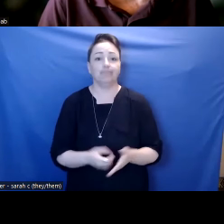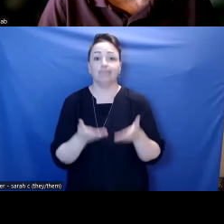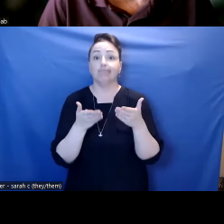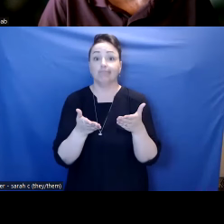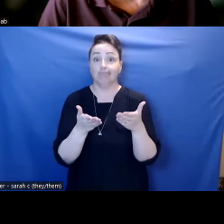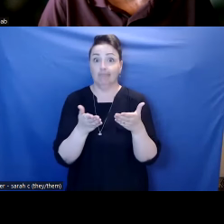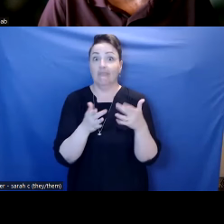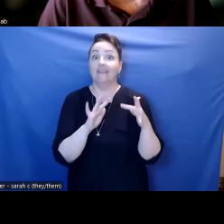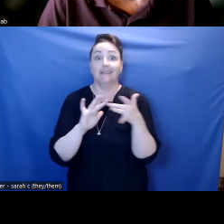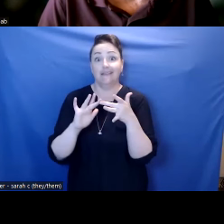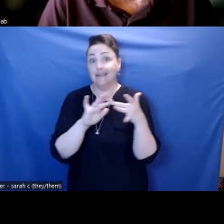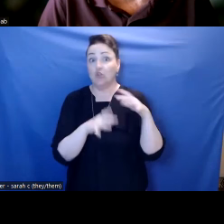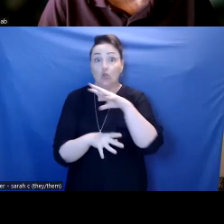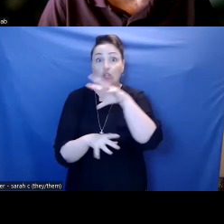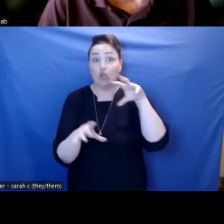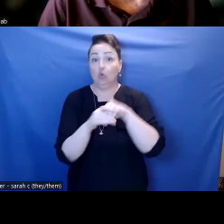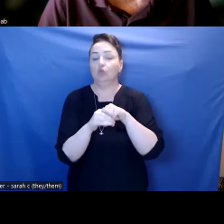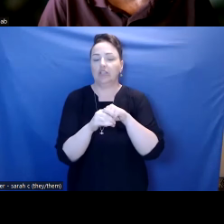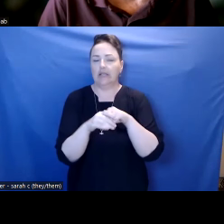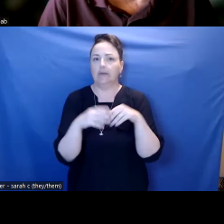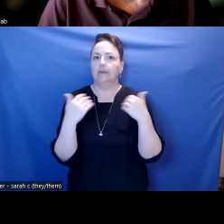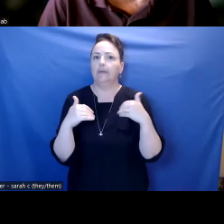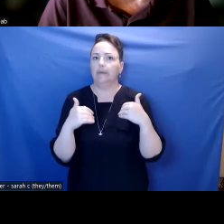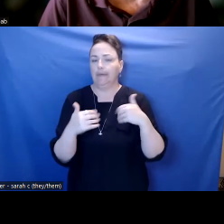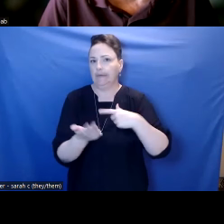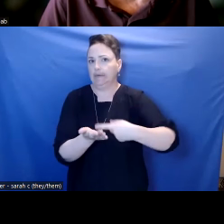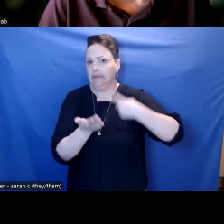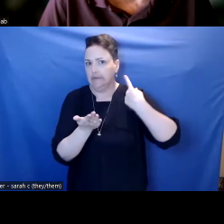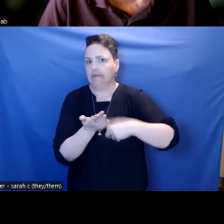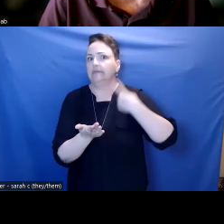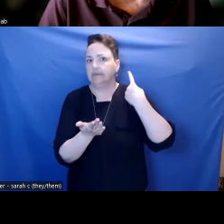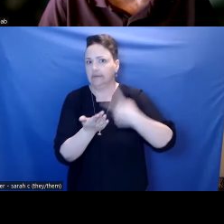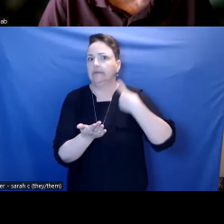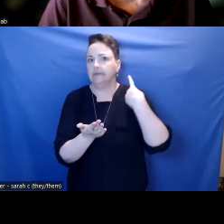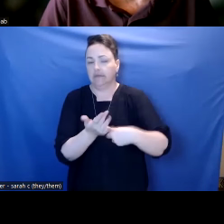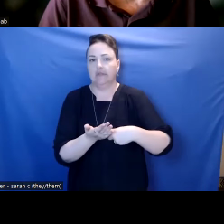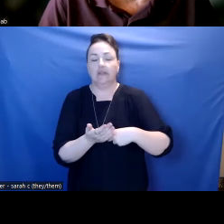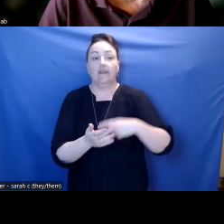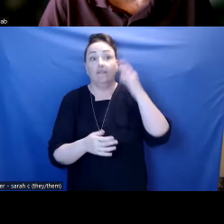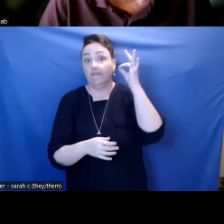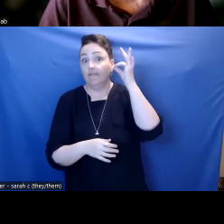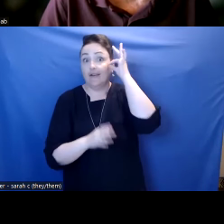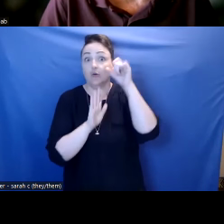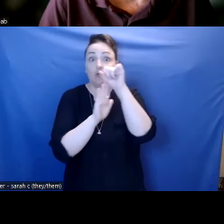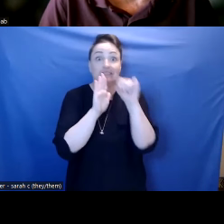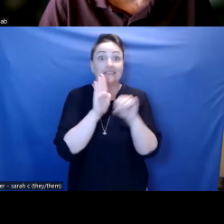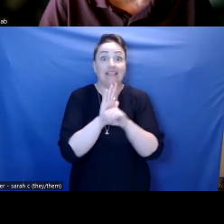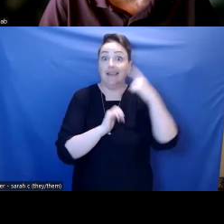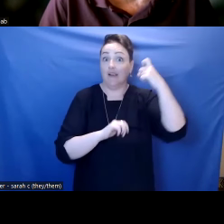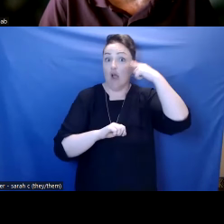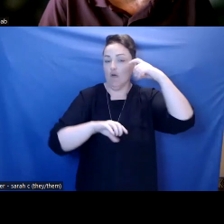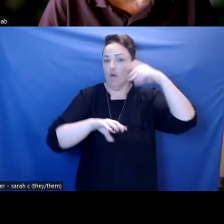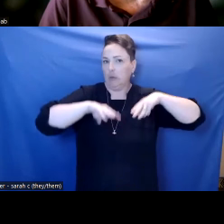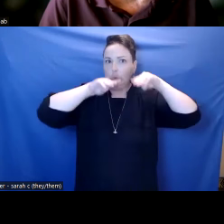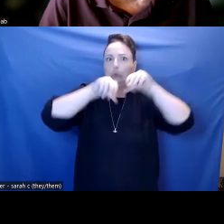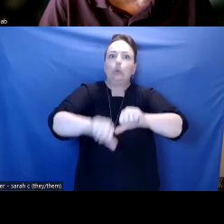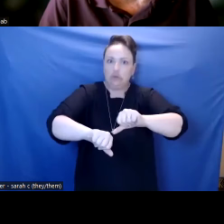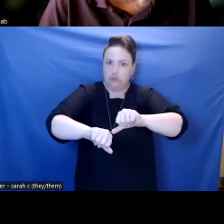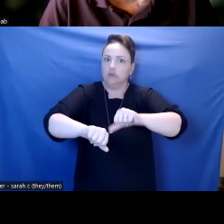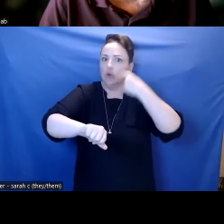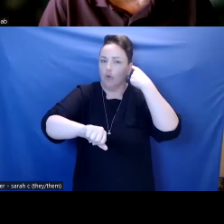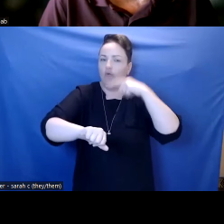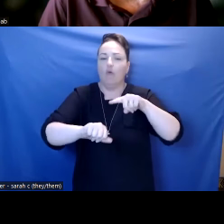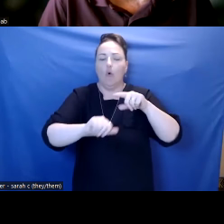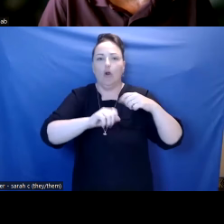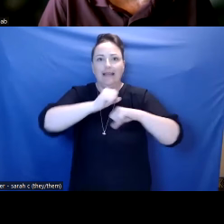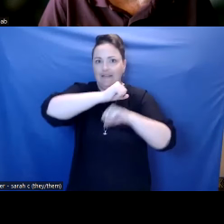now is a really hot topic, and the federal and state governments literally putting billions of dollars into digital inclusion